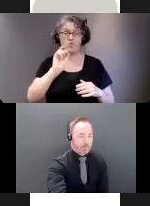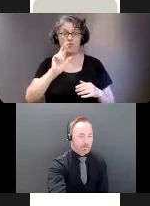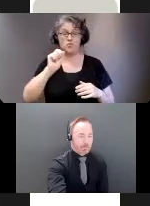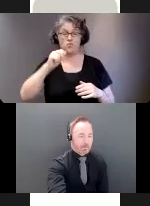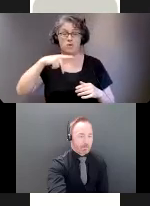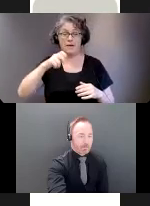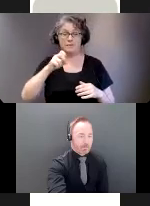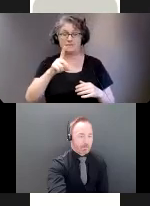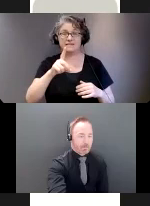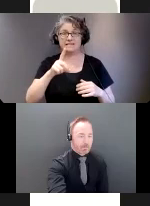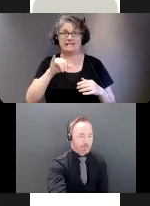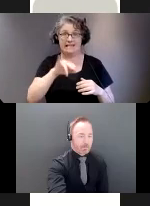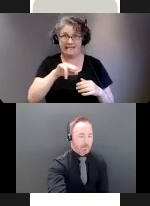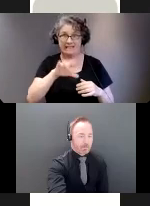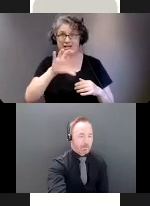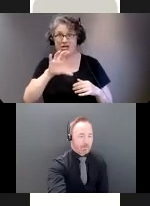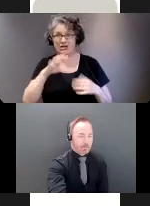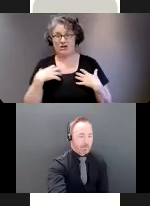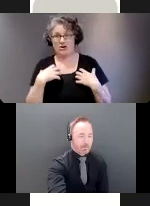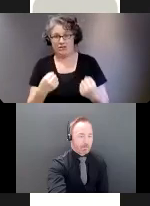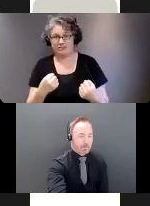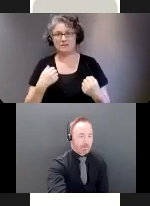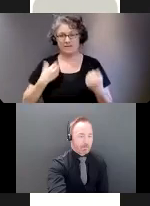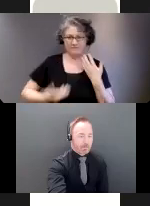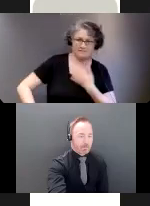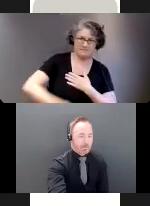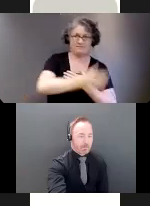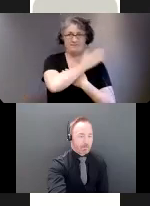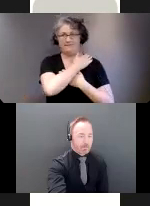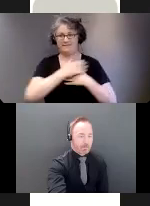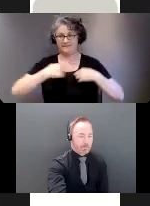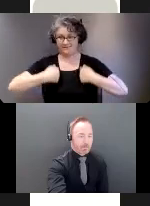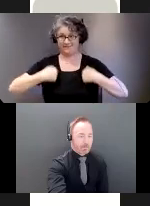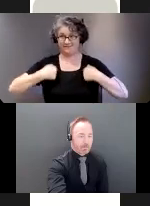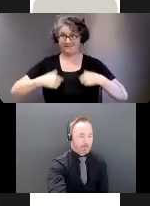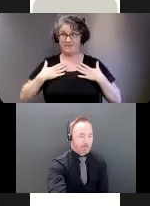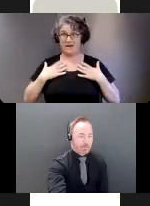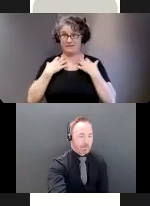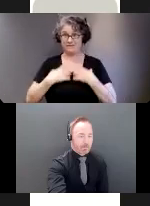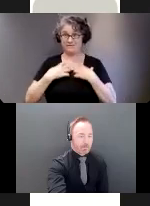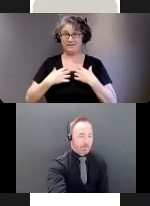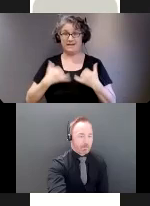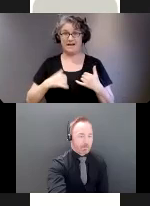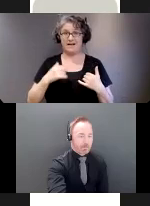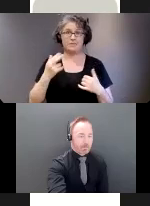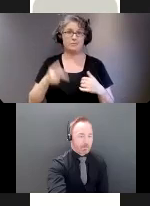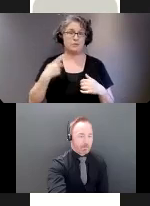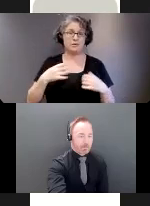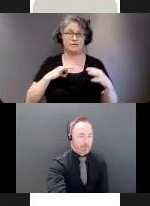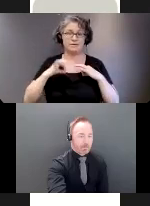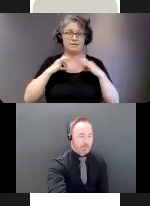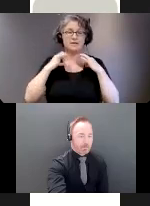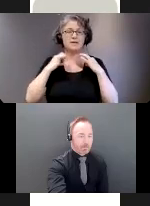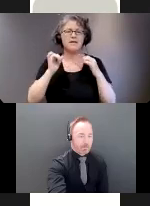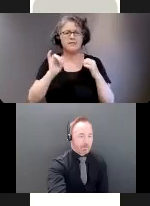in the chat if you're wearing a purple scarf today. And we've got our list on the Wrapped in Courage website. It goes to December 10th. That